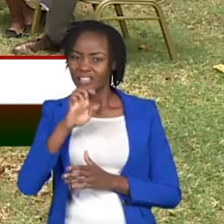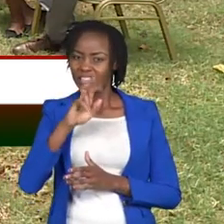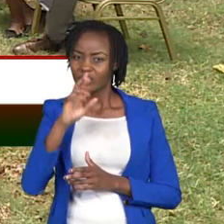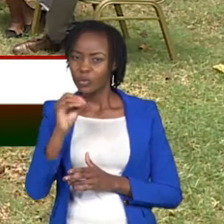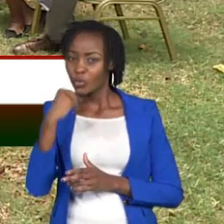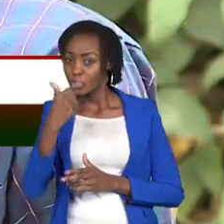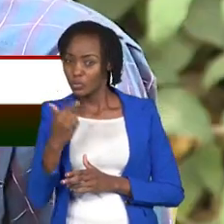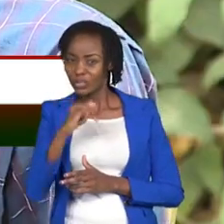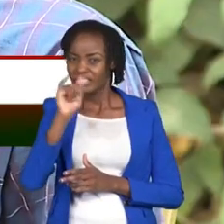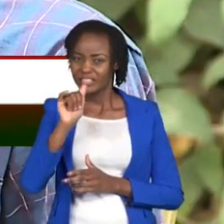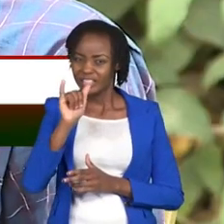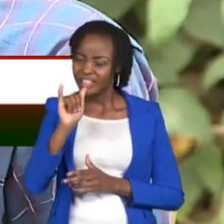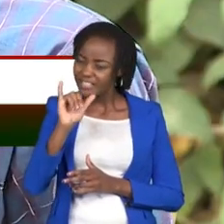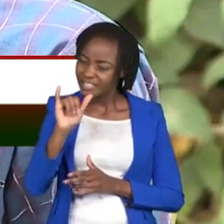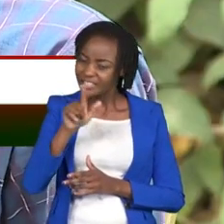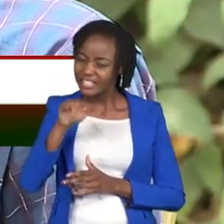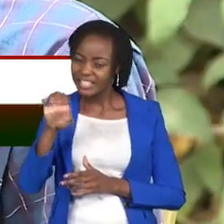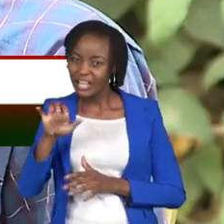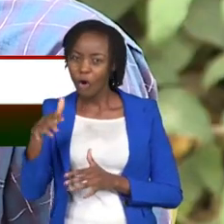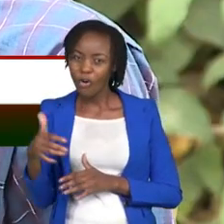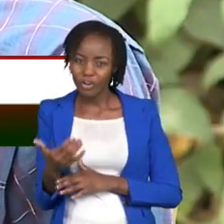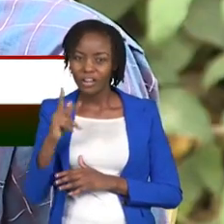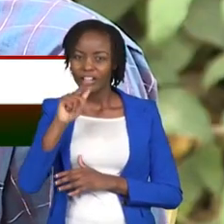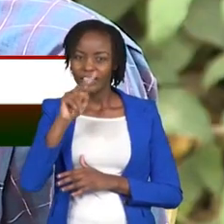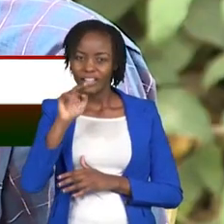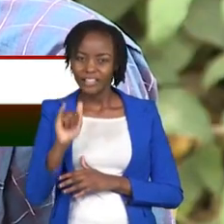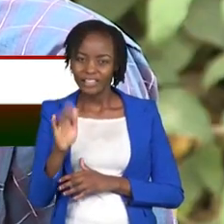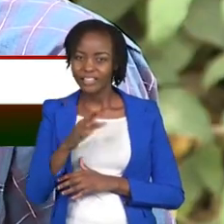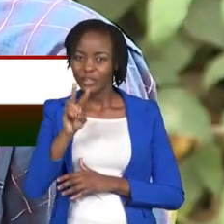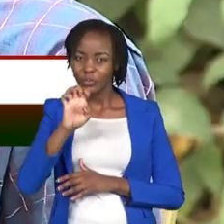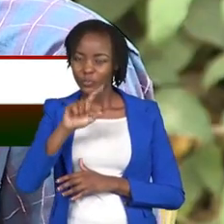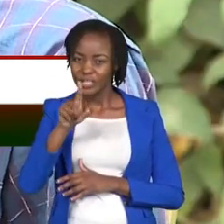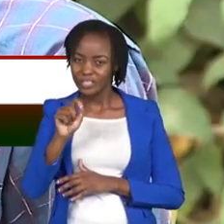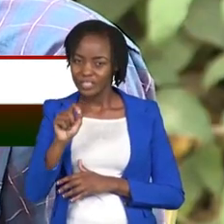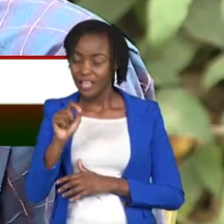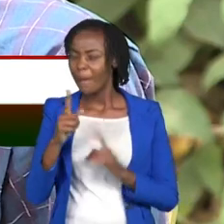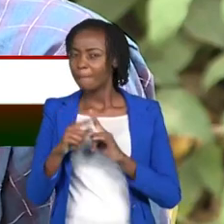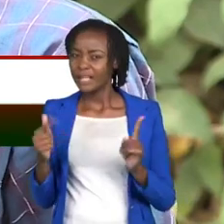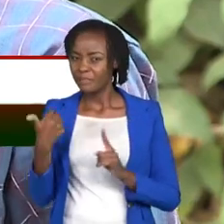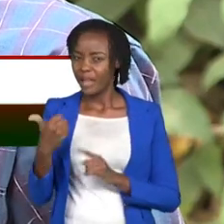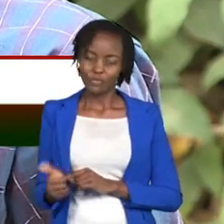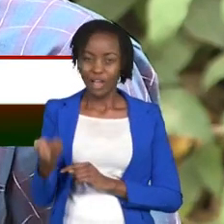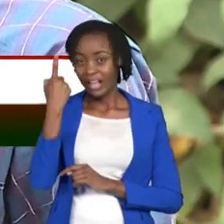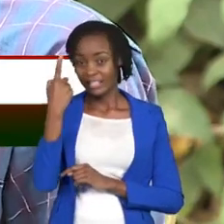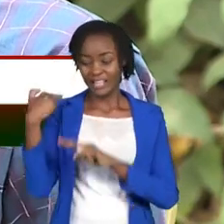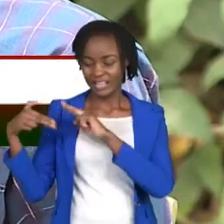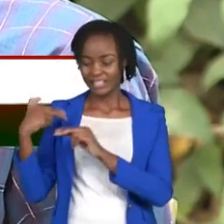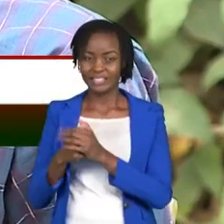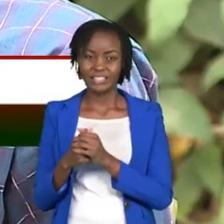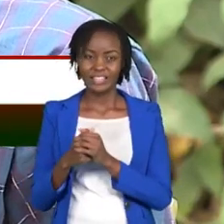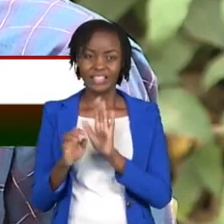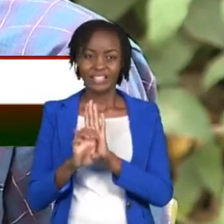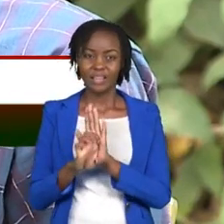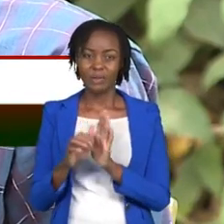they are financially stable. So the failure to redefine goals and the inability to understand and appreciate history, it makes that people like